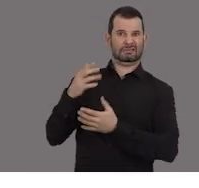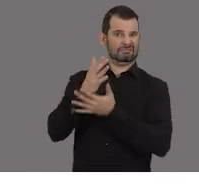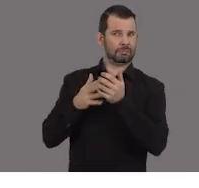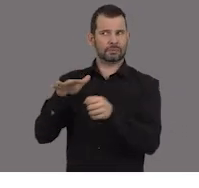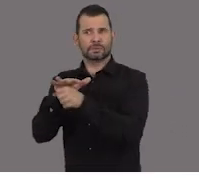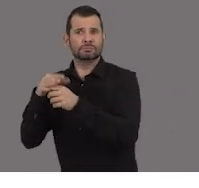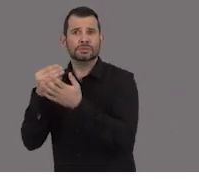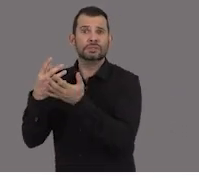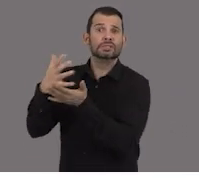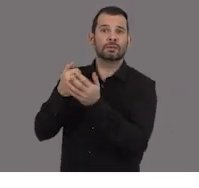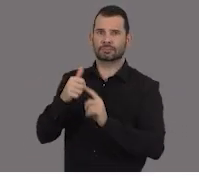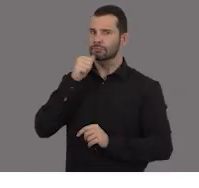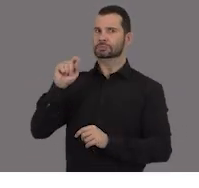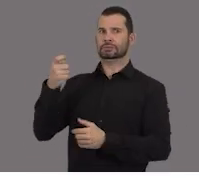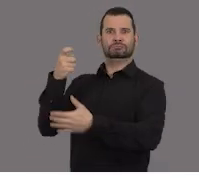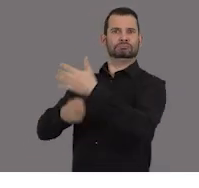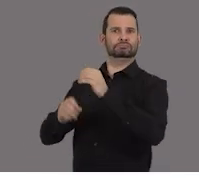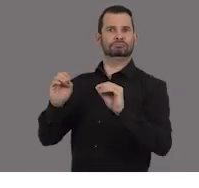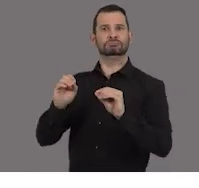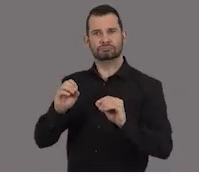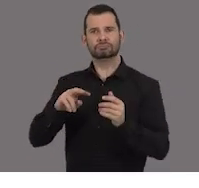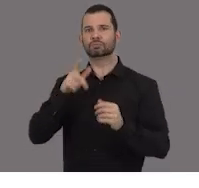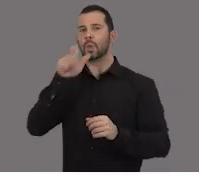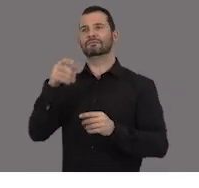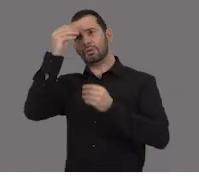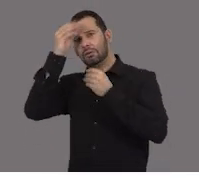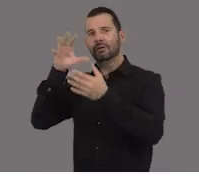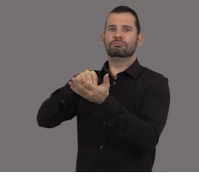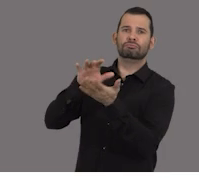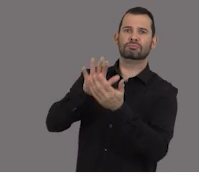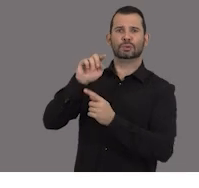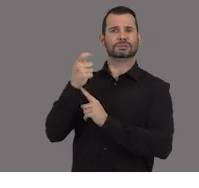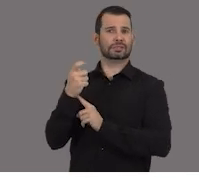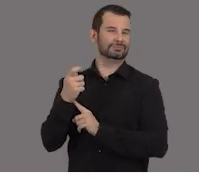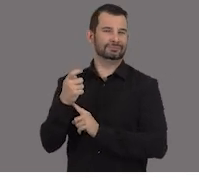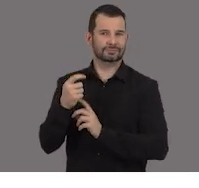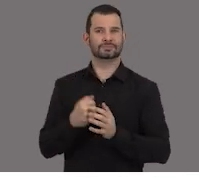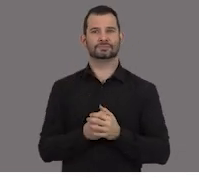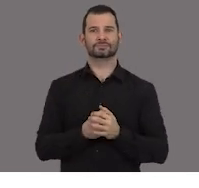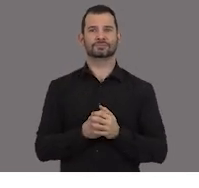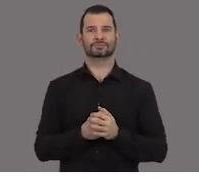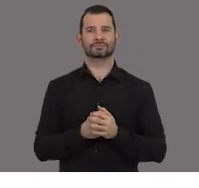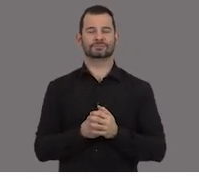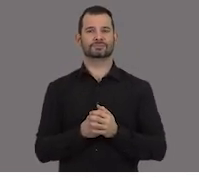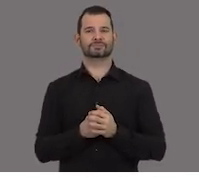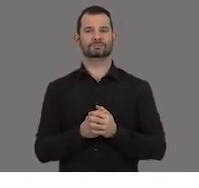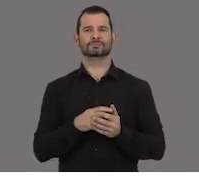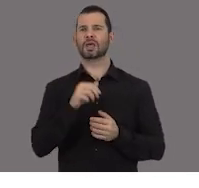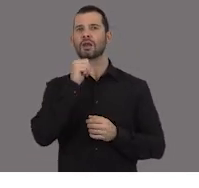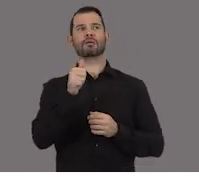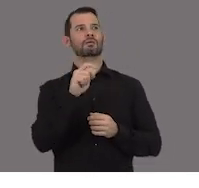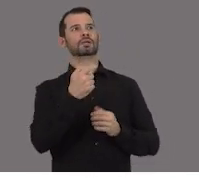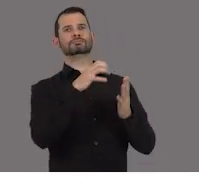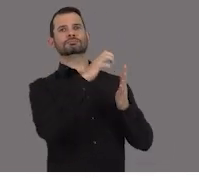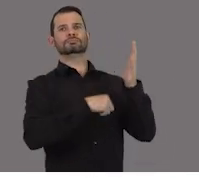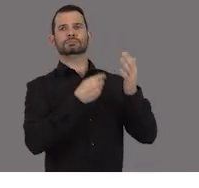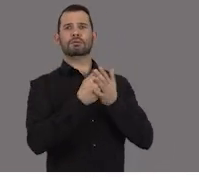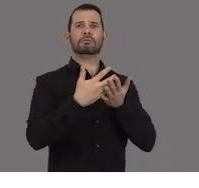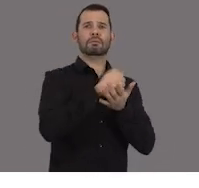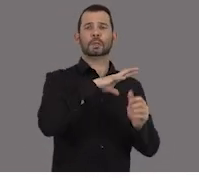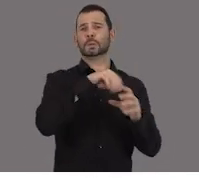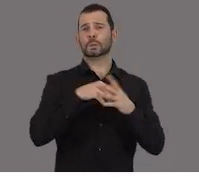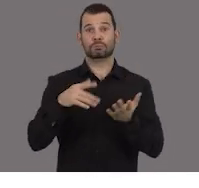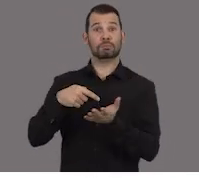some sources of income are non-taxable and do not have to be reported on your taxes.